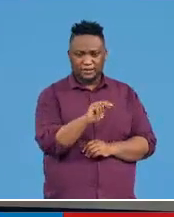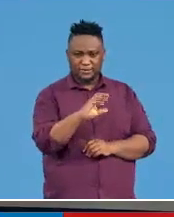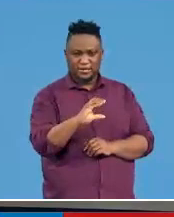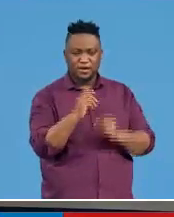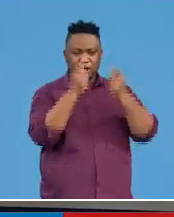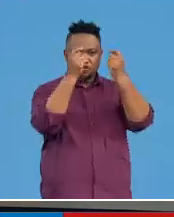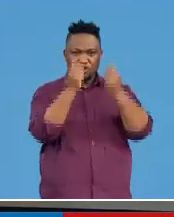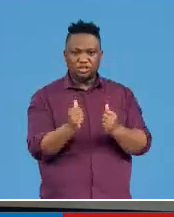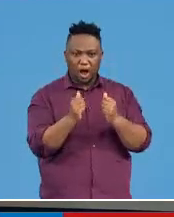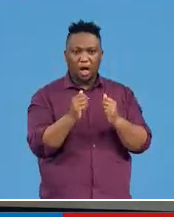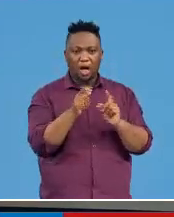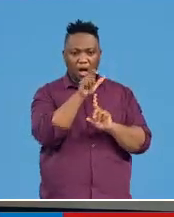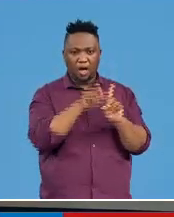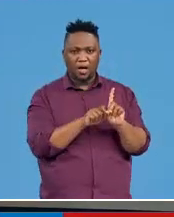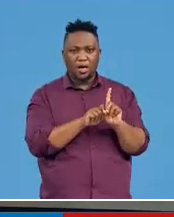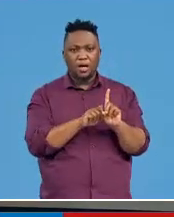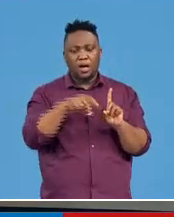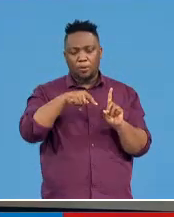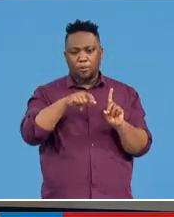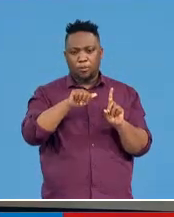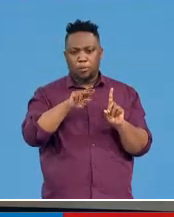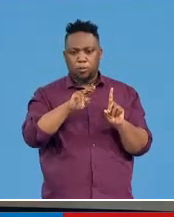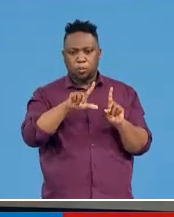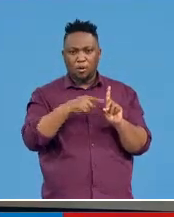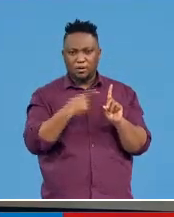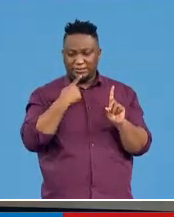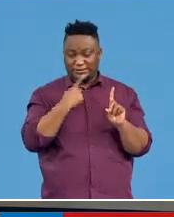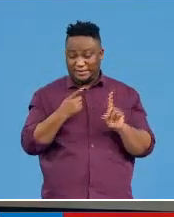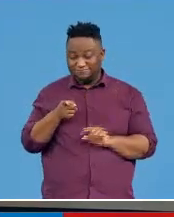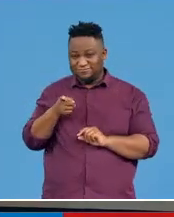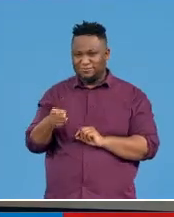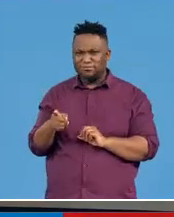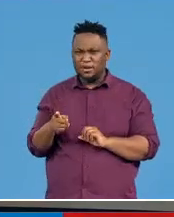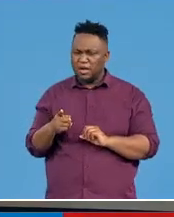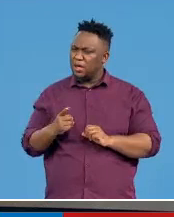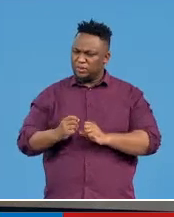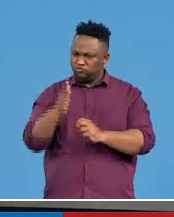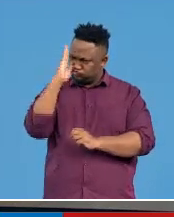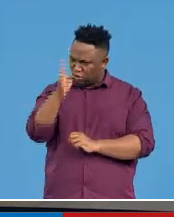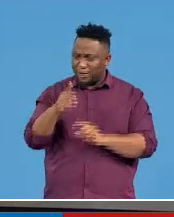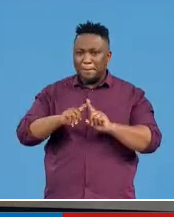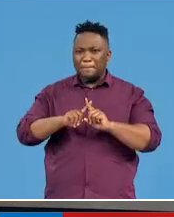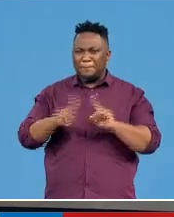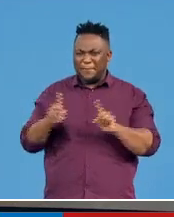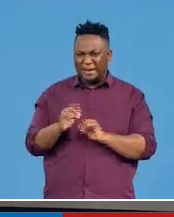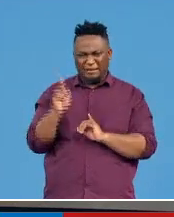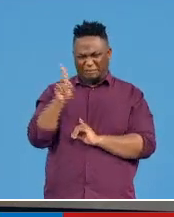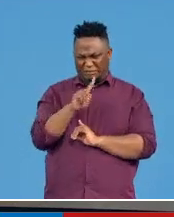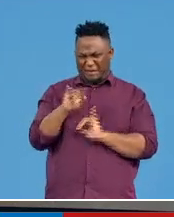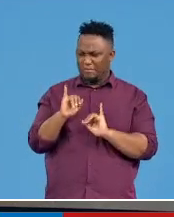ANC Treasurer General Paul Mashatile says Jessie Duarte was firm, but not in a malicious way.